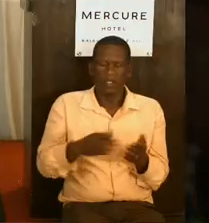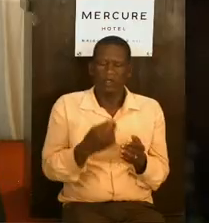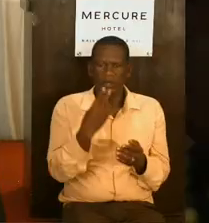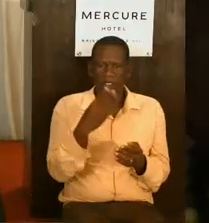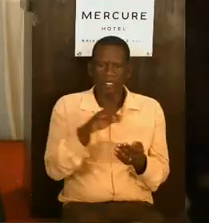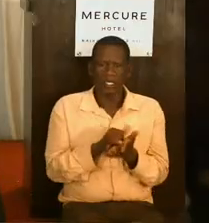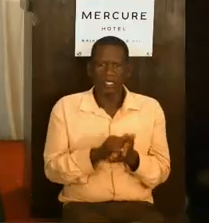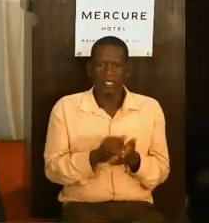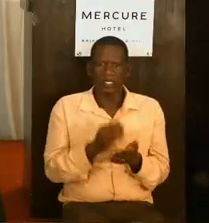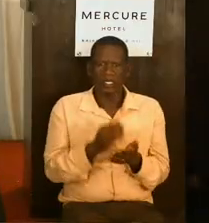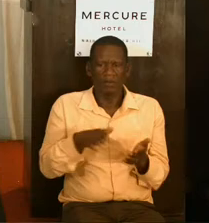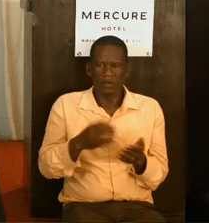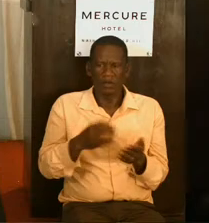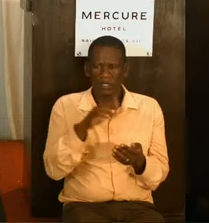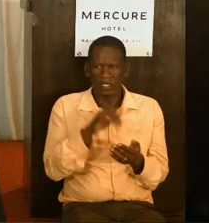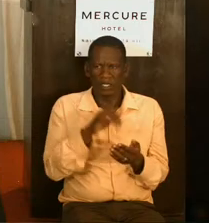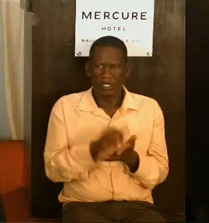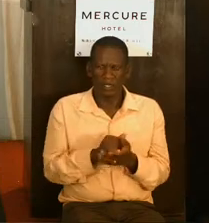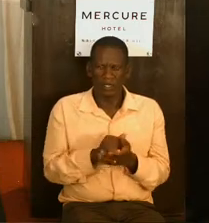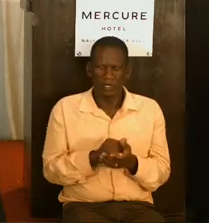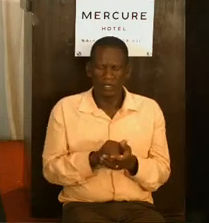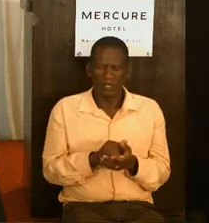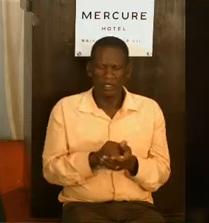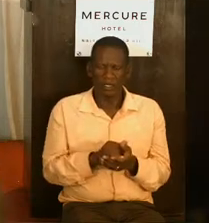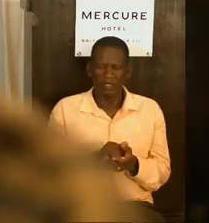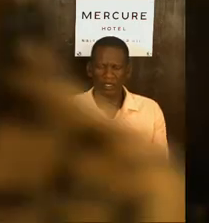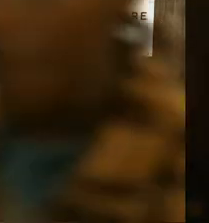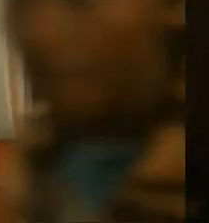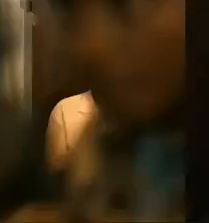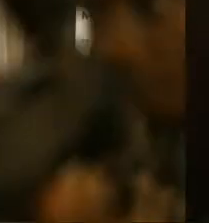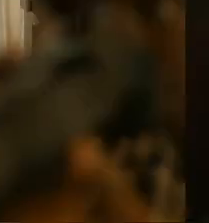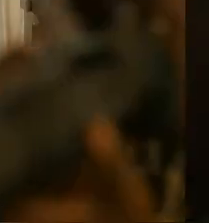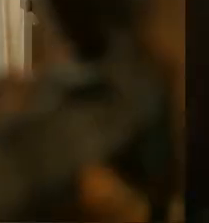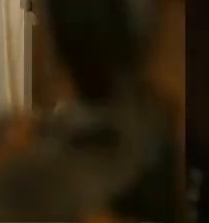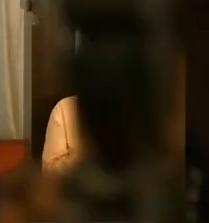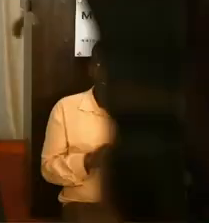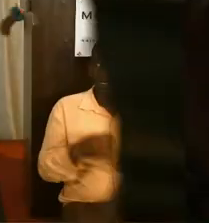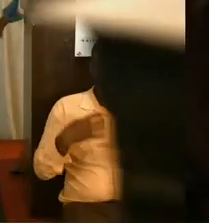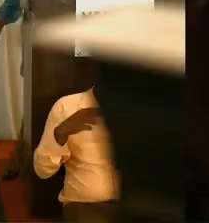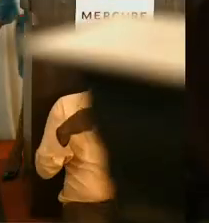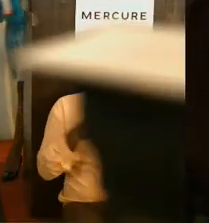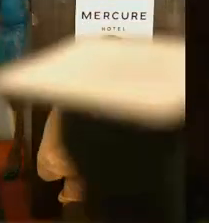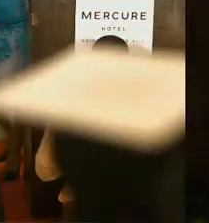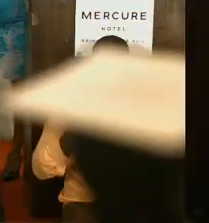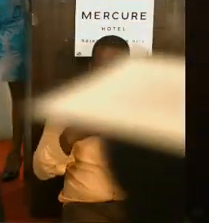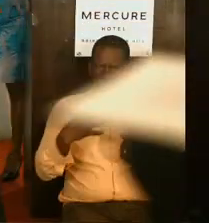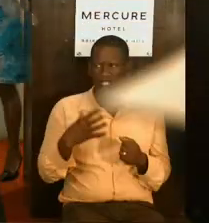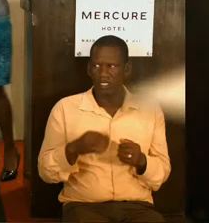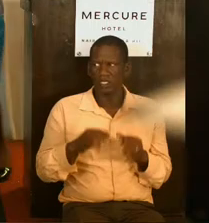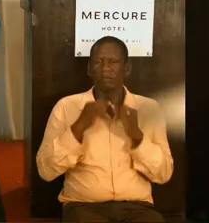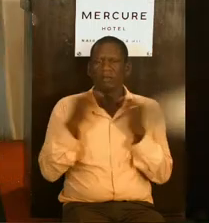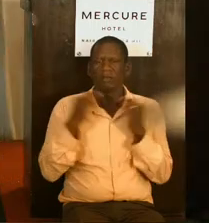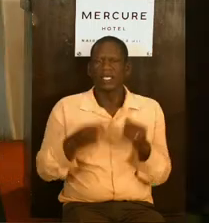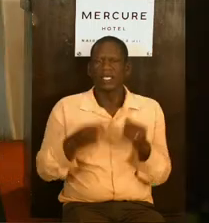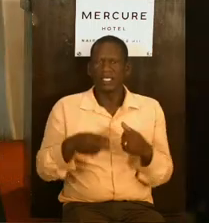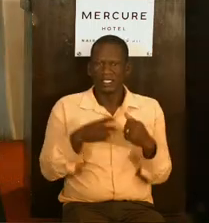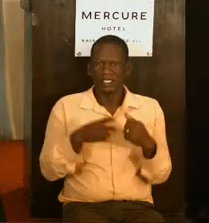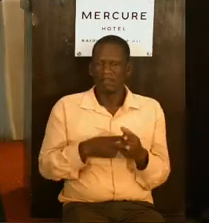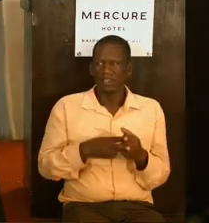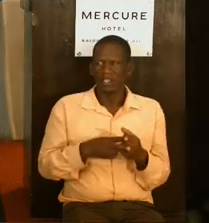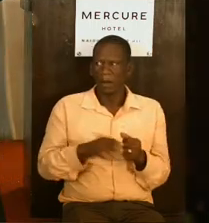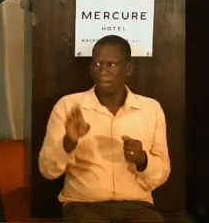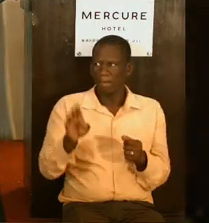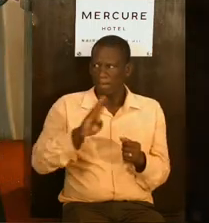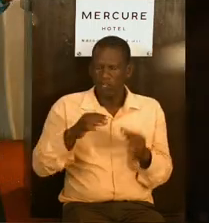see uh boasting of the seven richest pastors Pastor billionaire